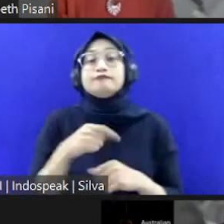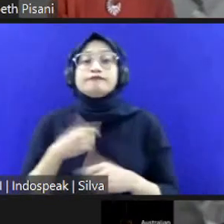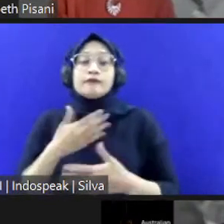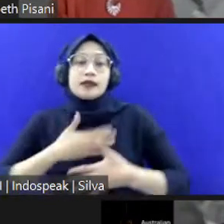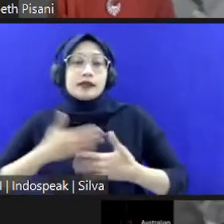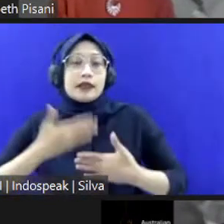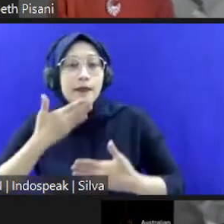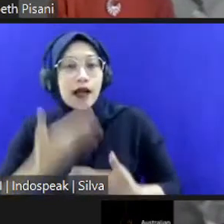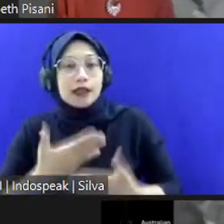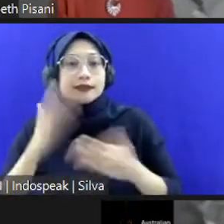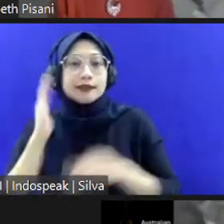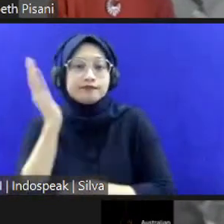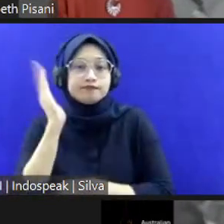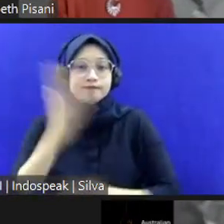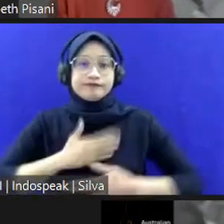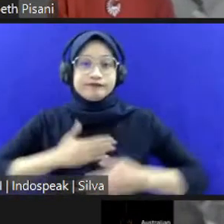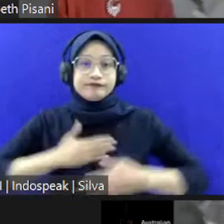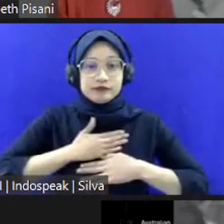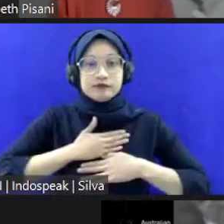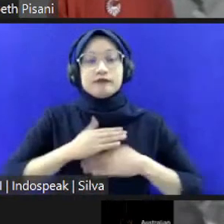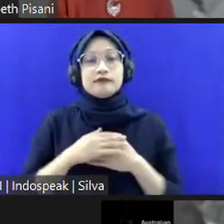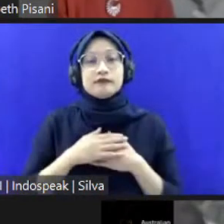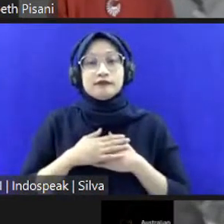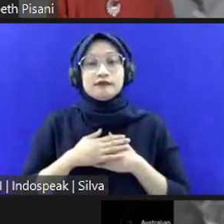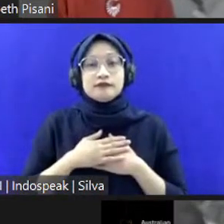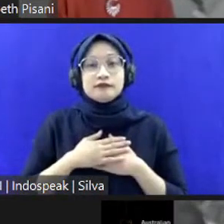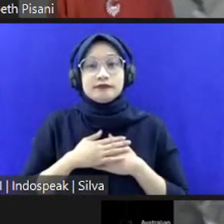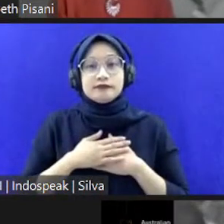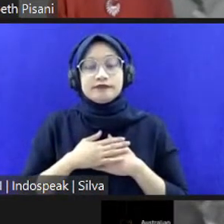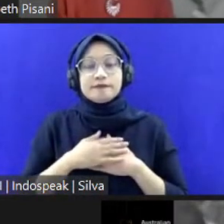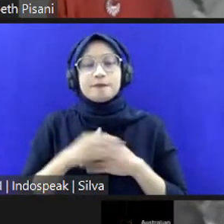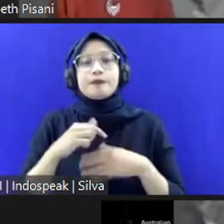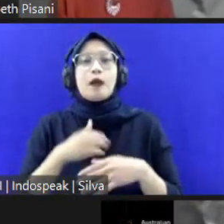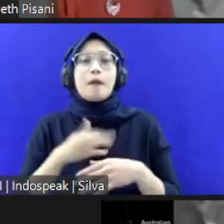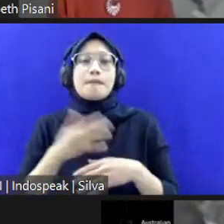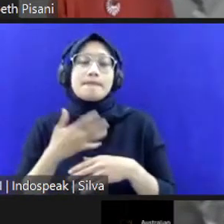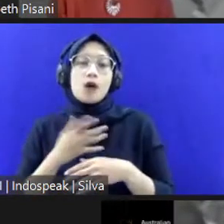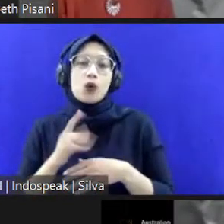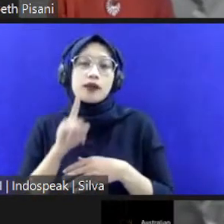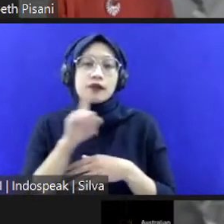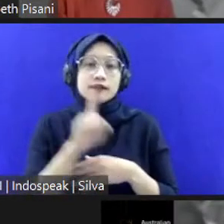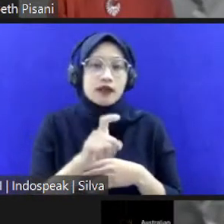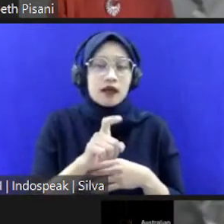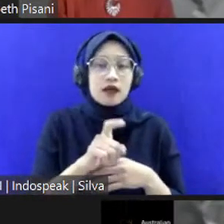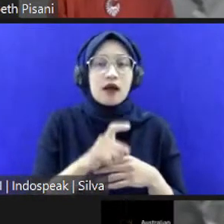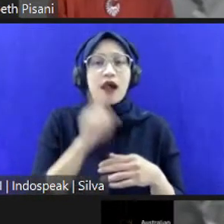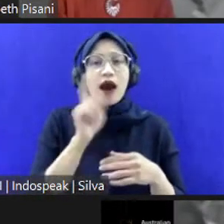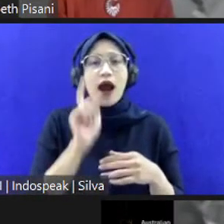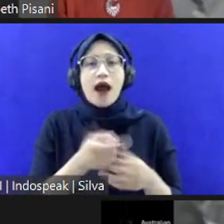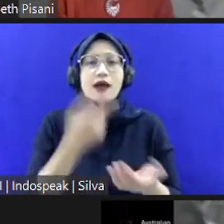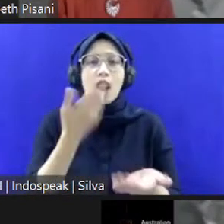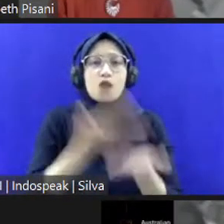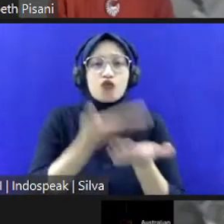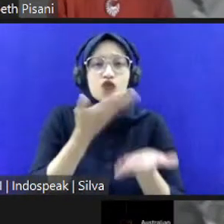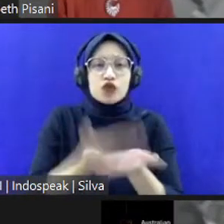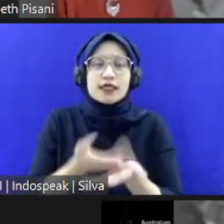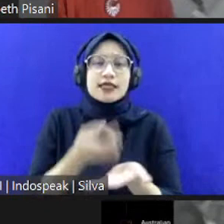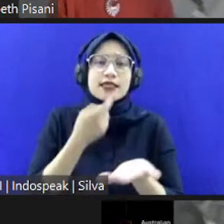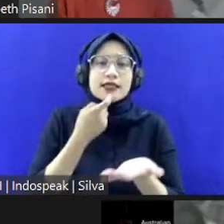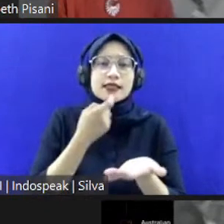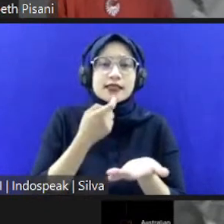like, why it's gone? All right. I would like to ask whether you have some evidences on the health